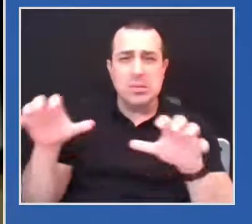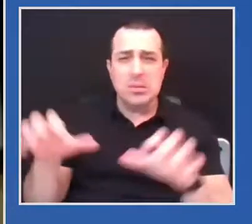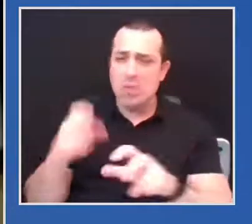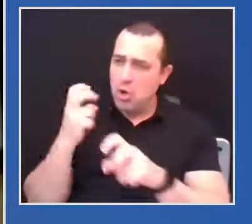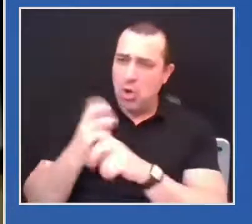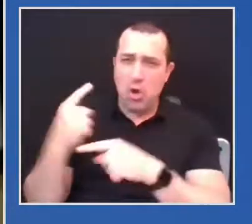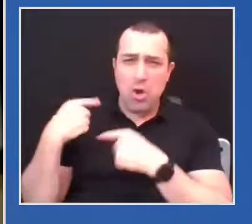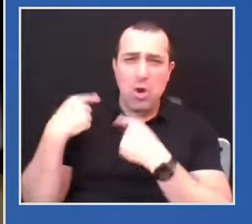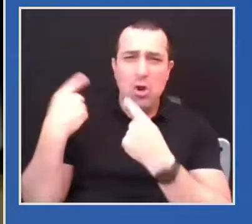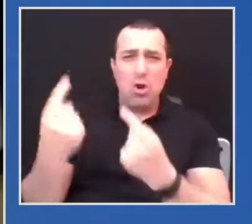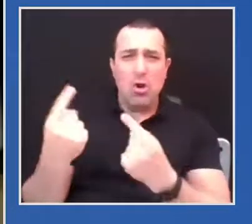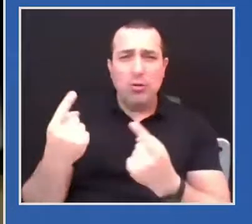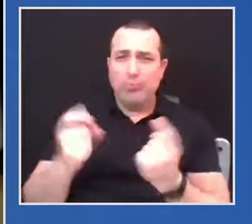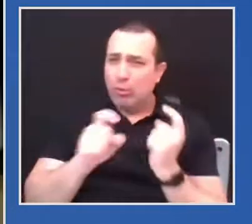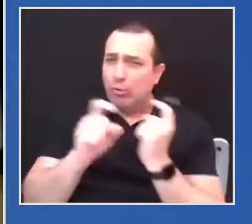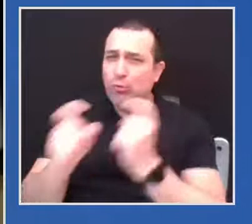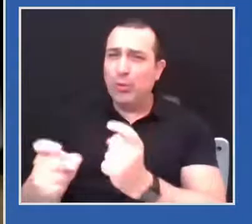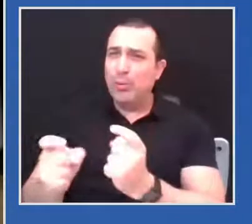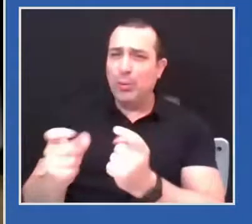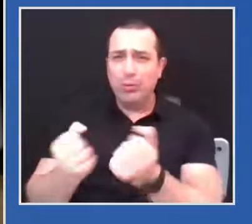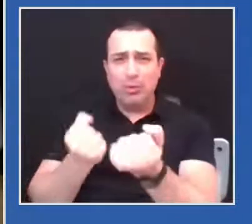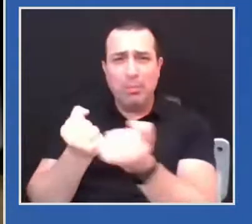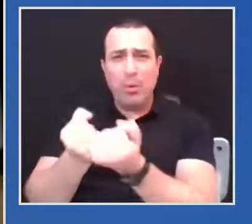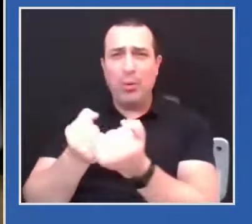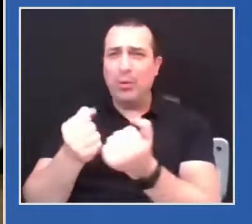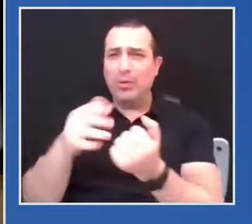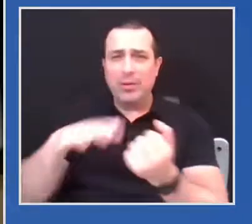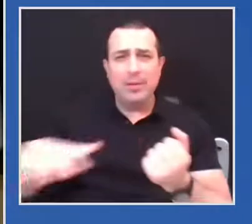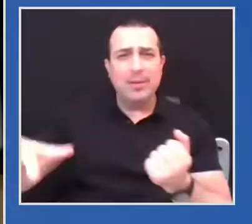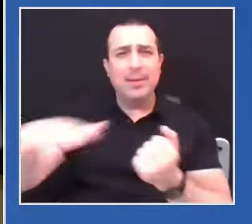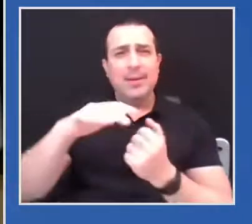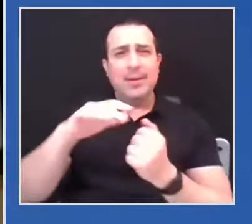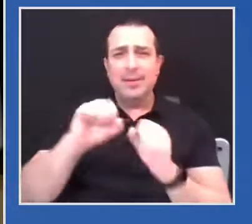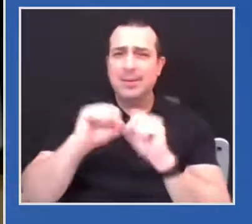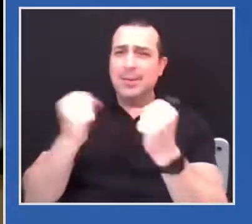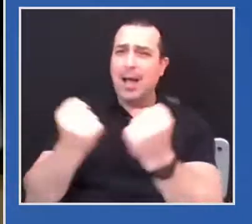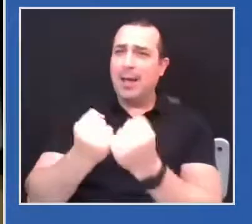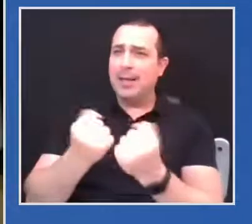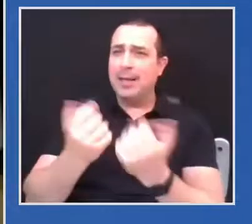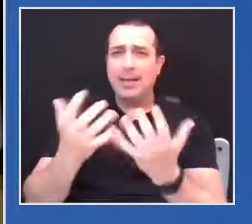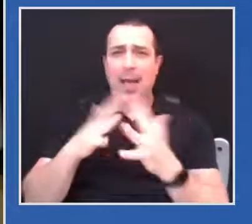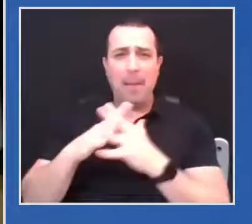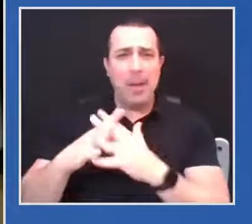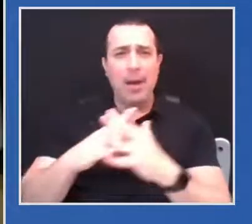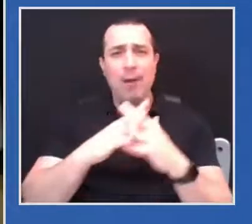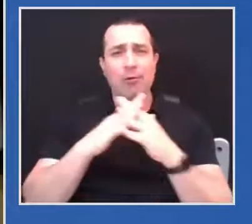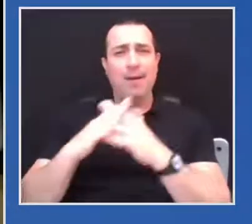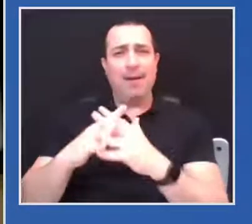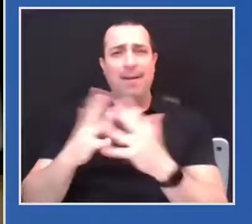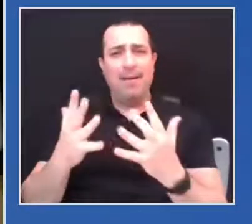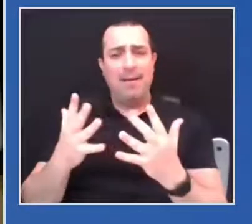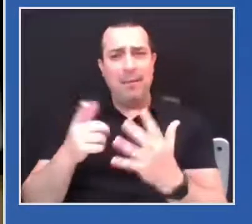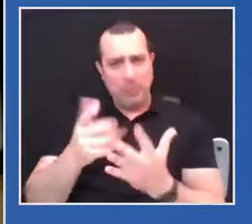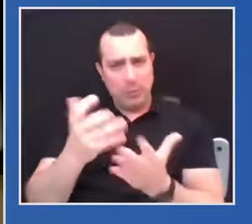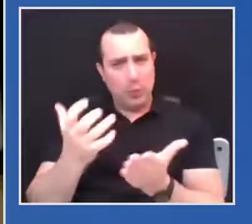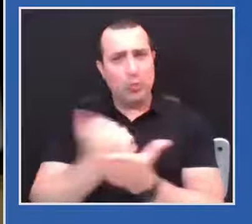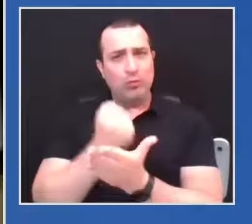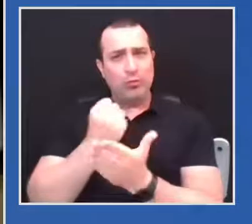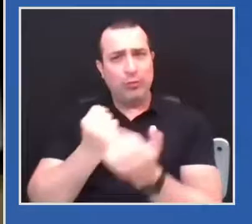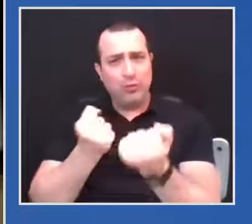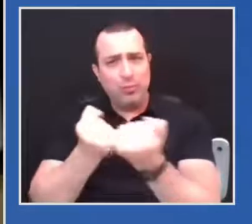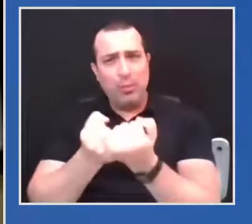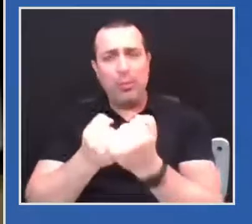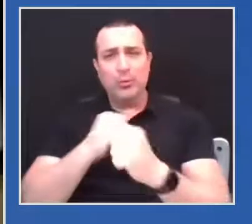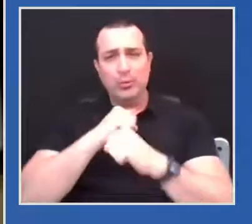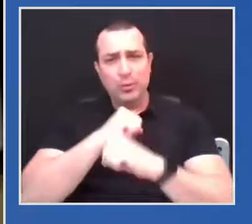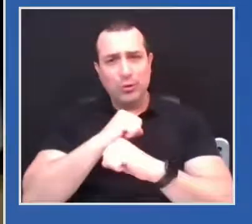to society, building the family, building the country, serving America. You deserve security. You deserve respect and